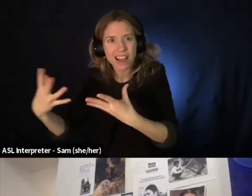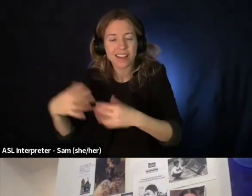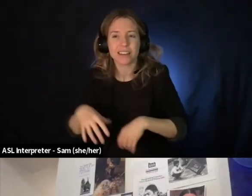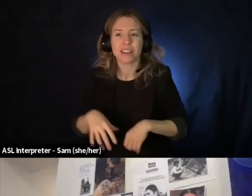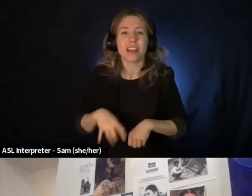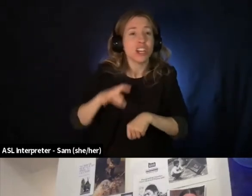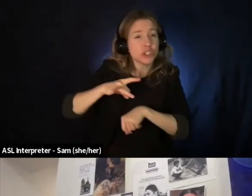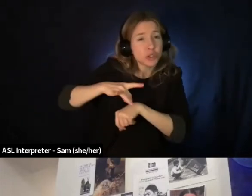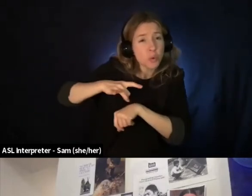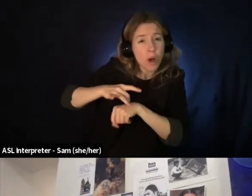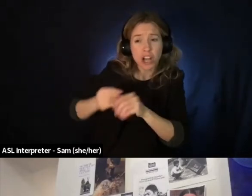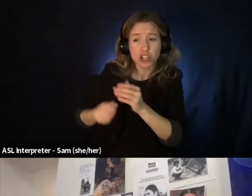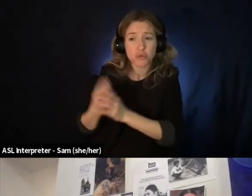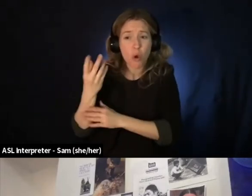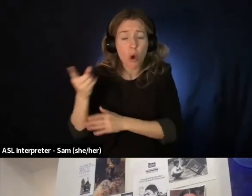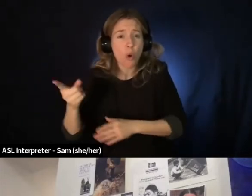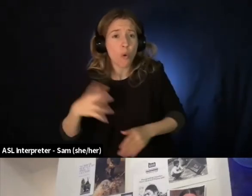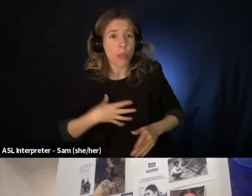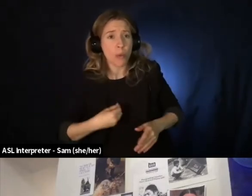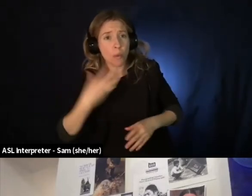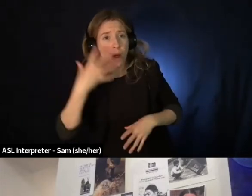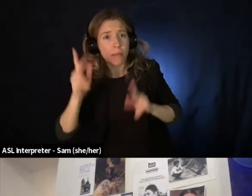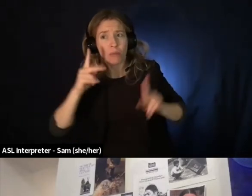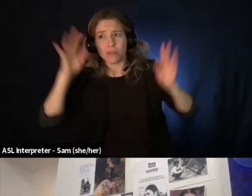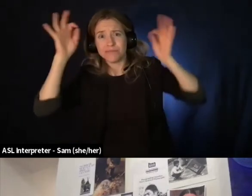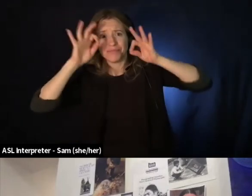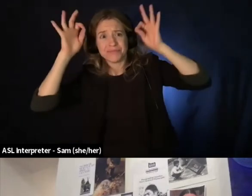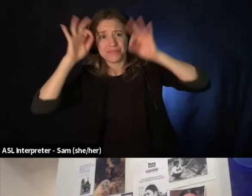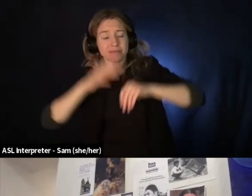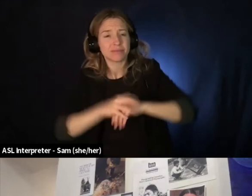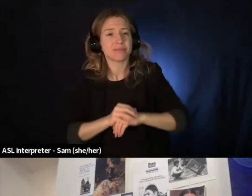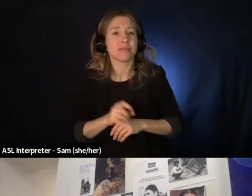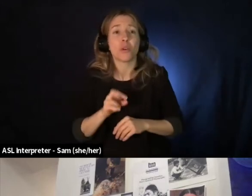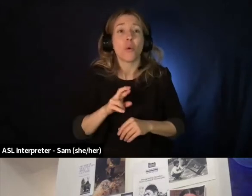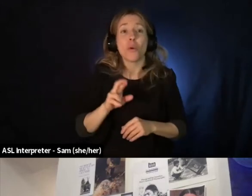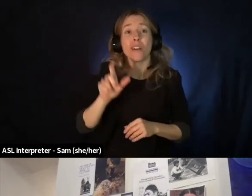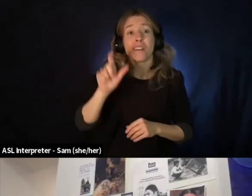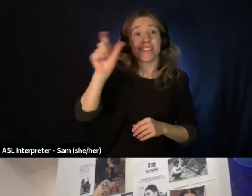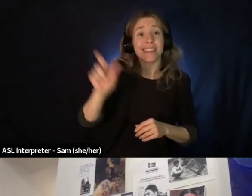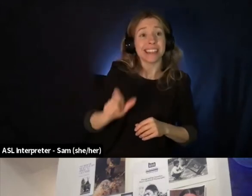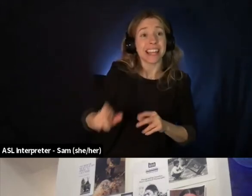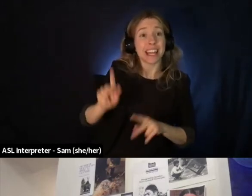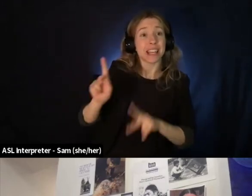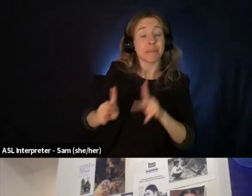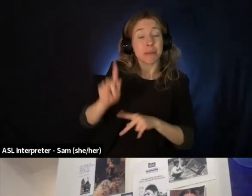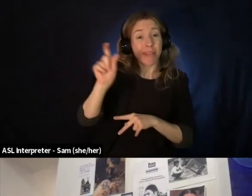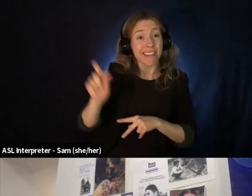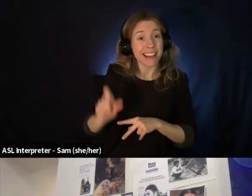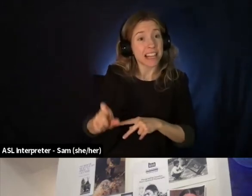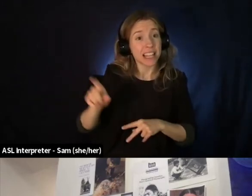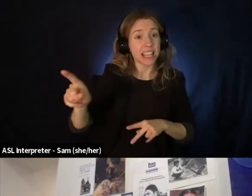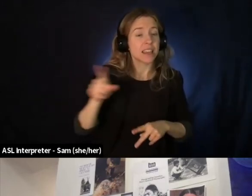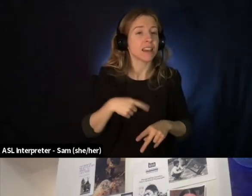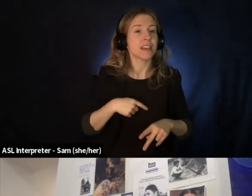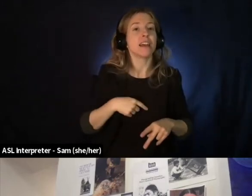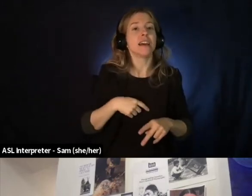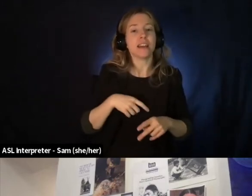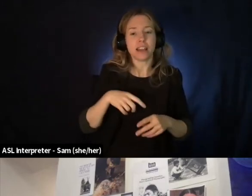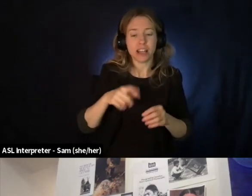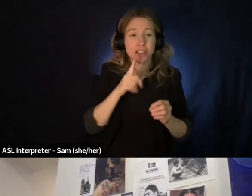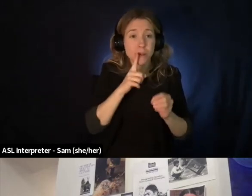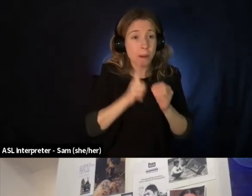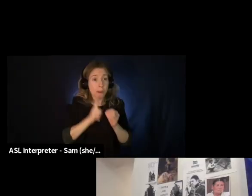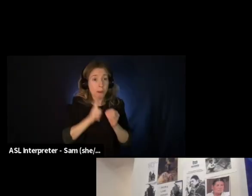The Italians wouldn't have had tomato sauce if it wasn't for us providing that ability for them to do